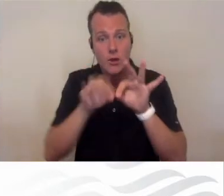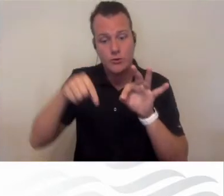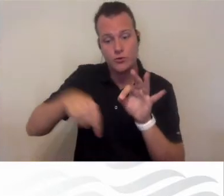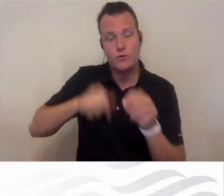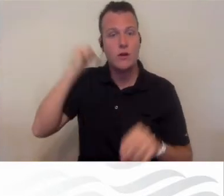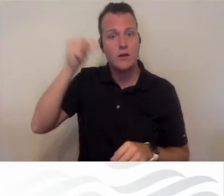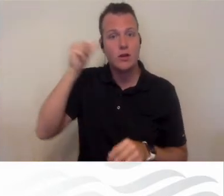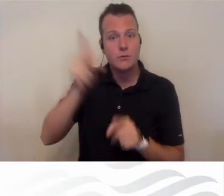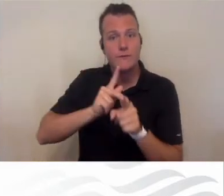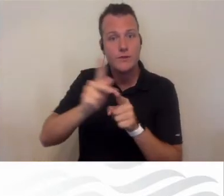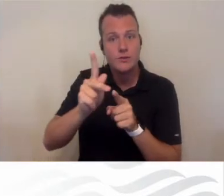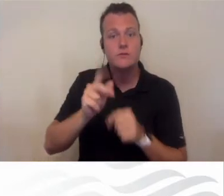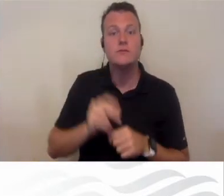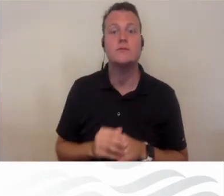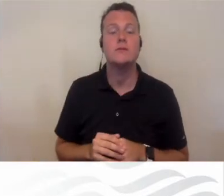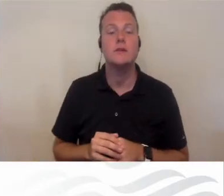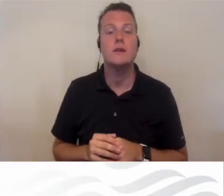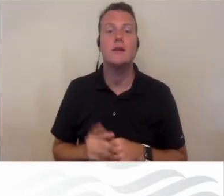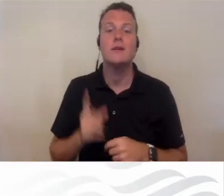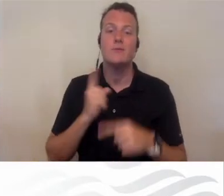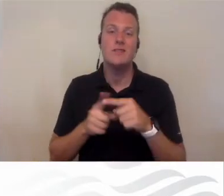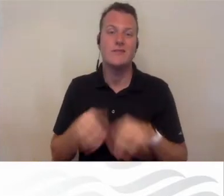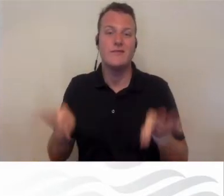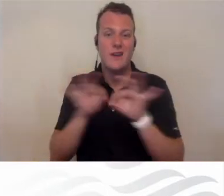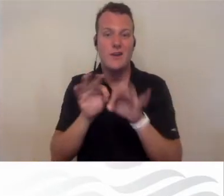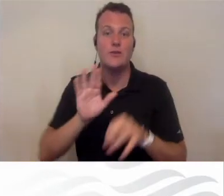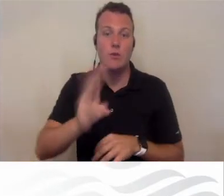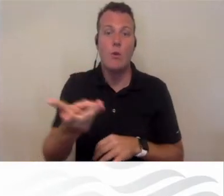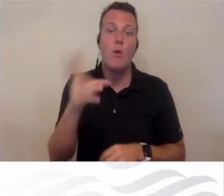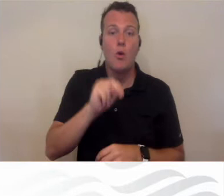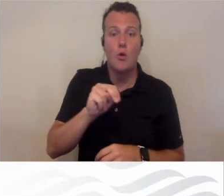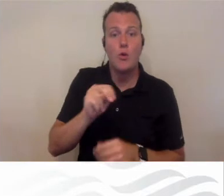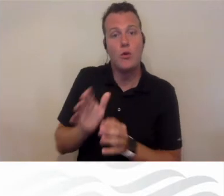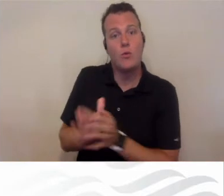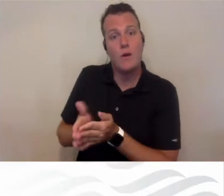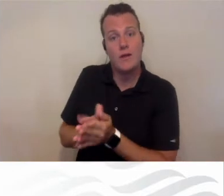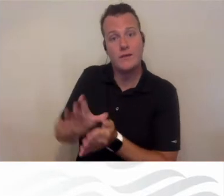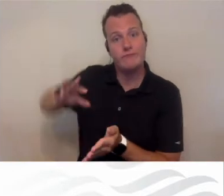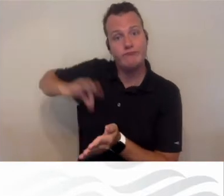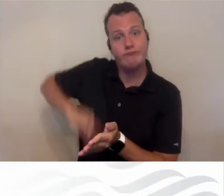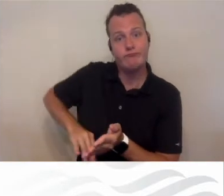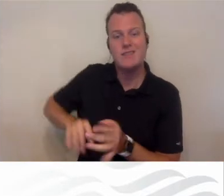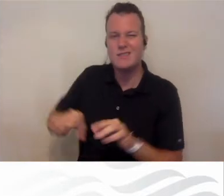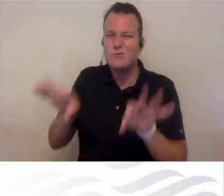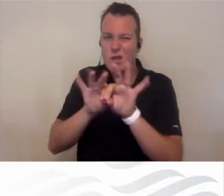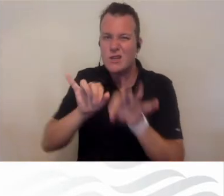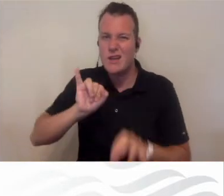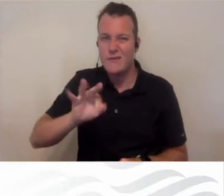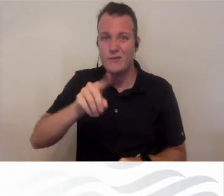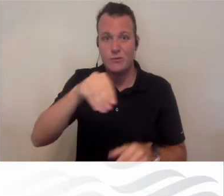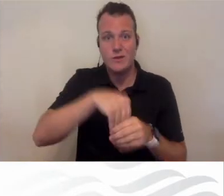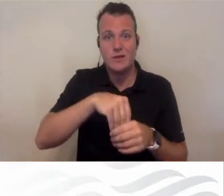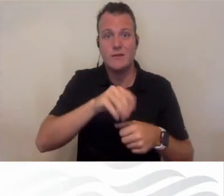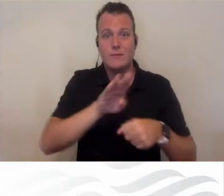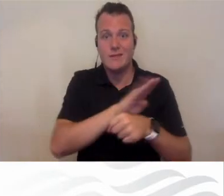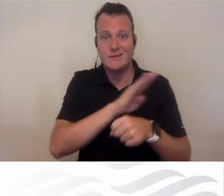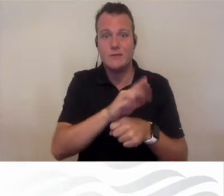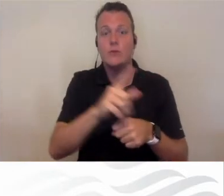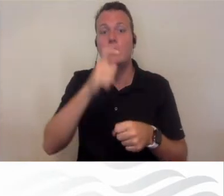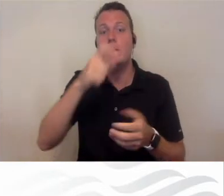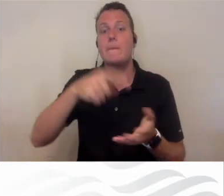add value to your own pocketbook, especially if you're in a facility that pays you based